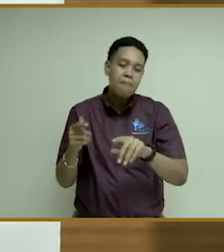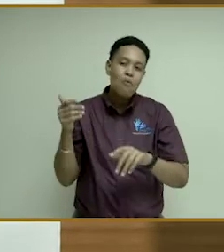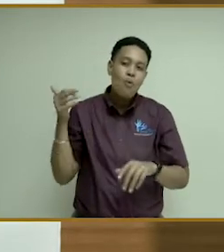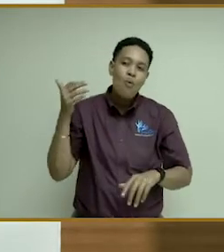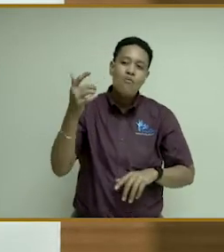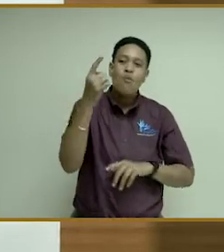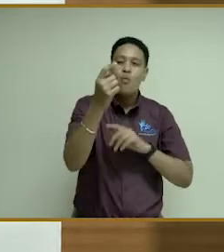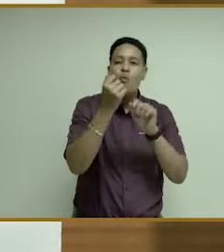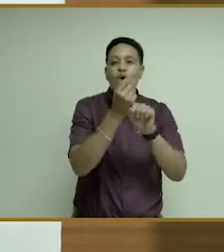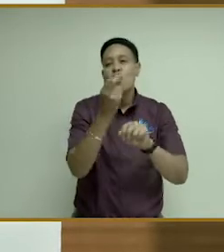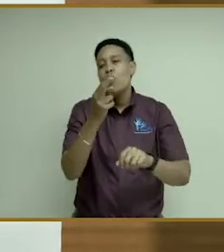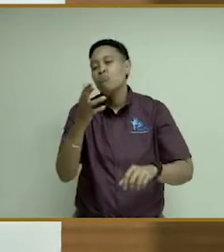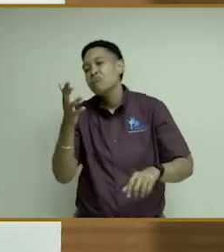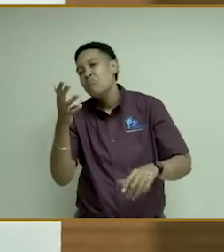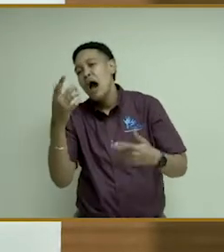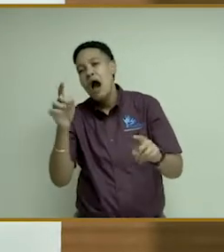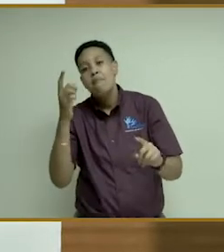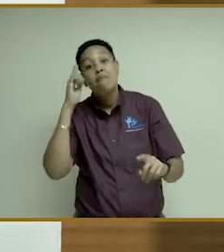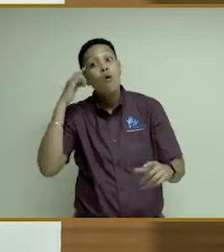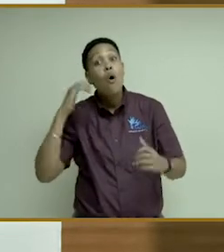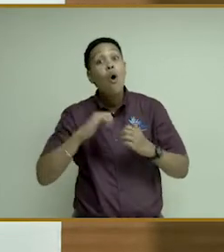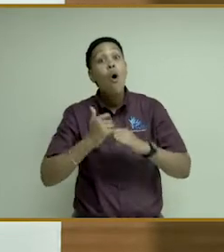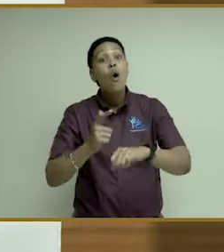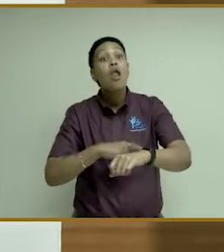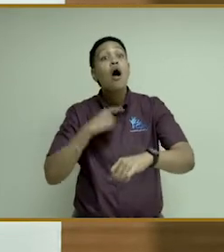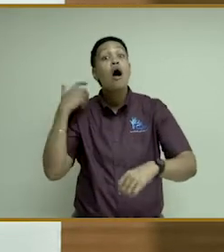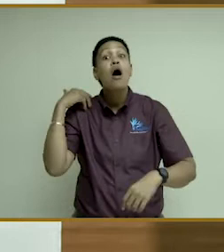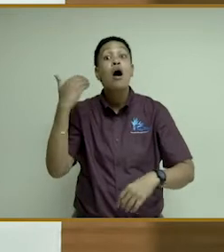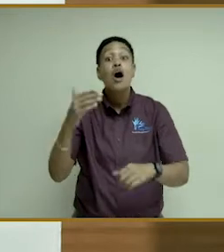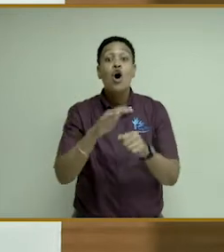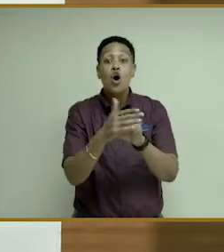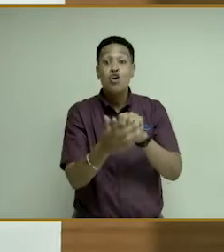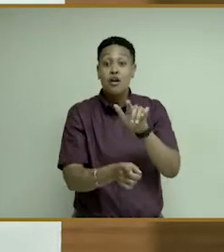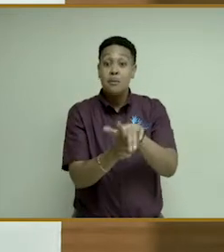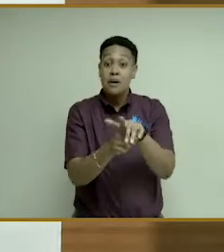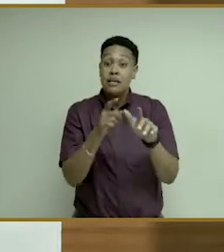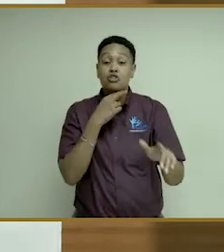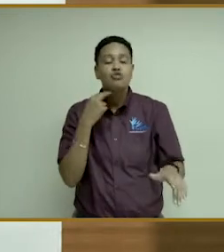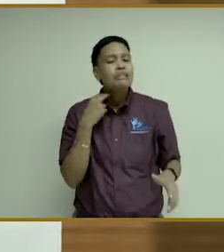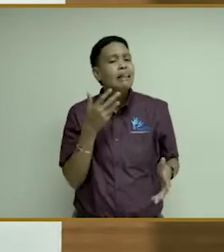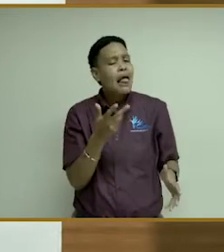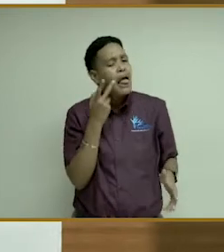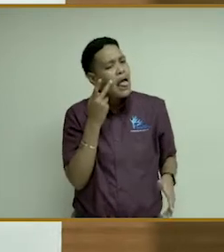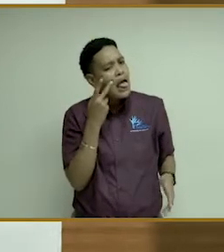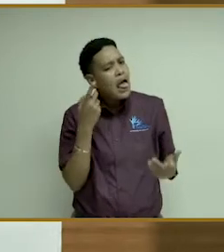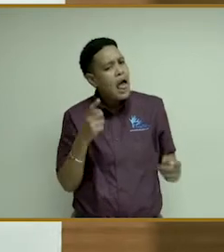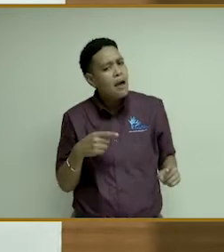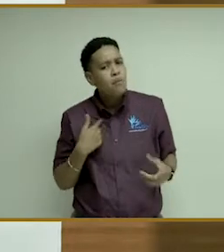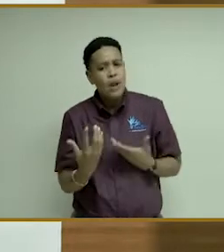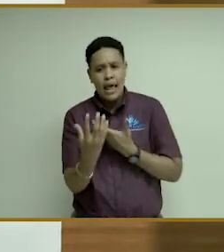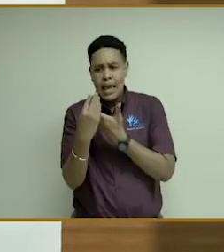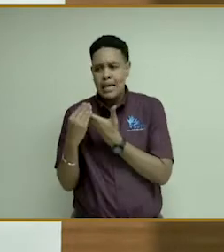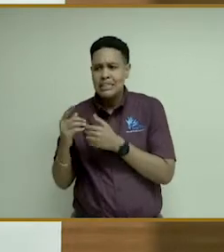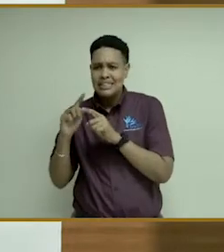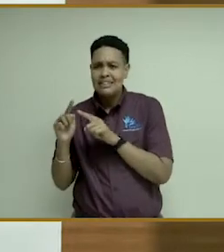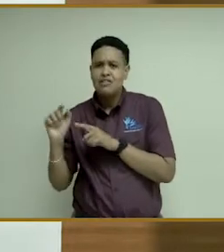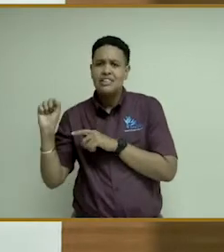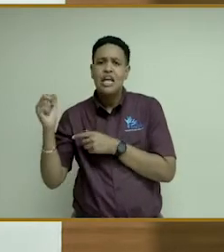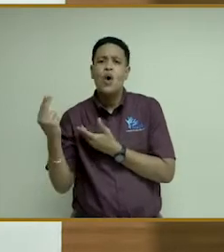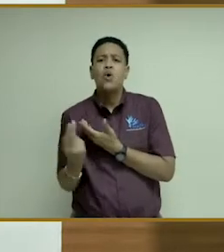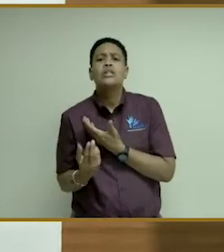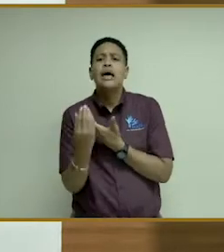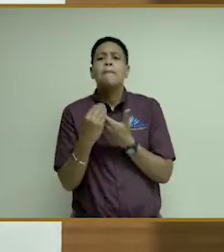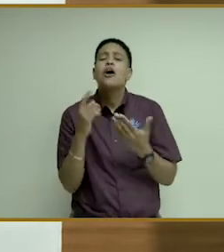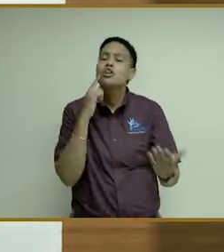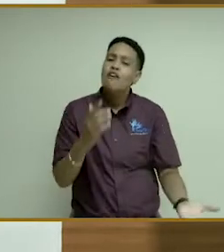year or so, for however long COVID lasts as a threat, we will engage stakeholders to be a part of